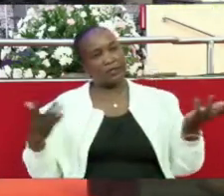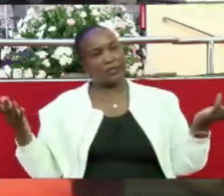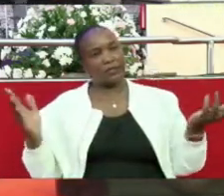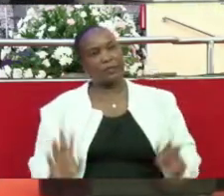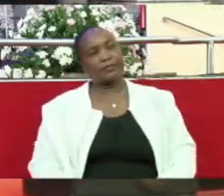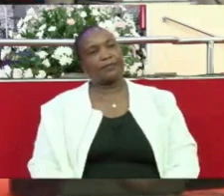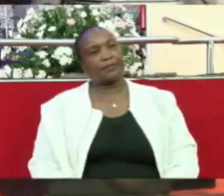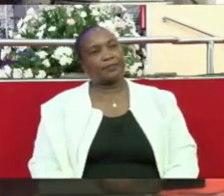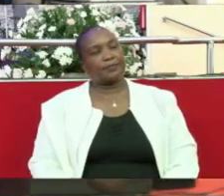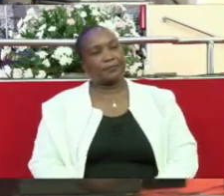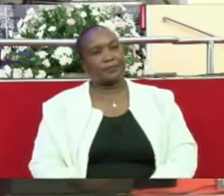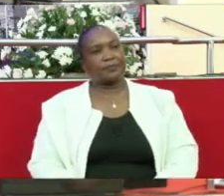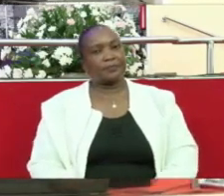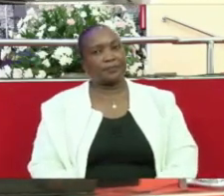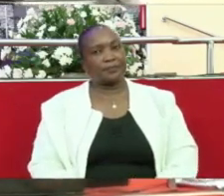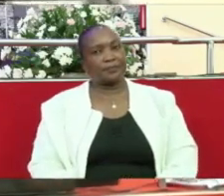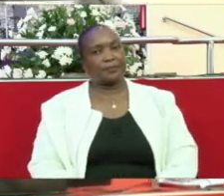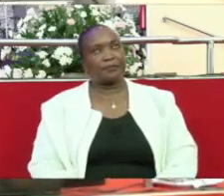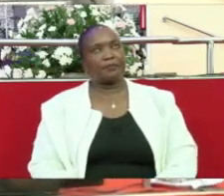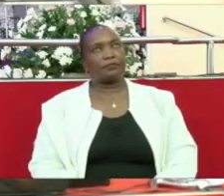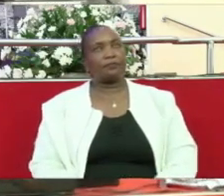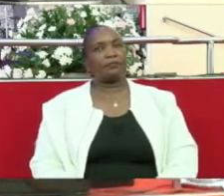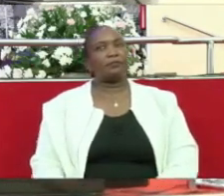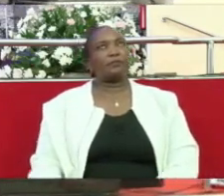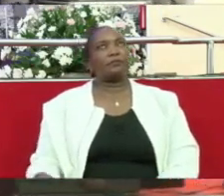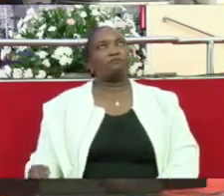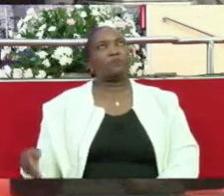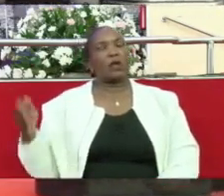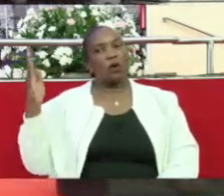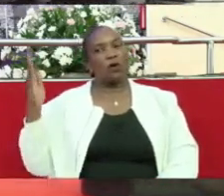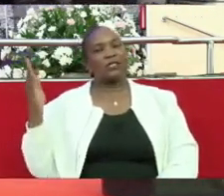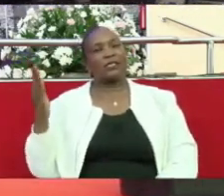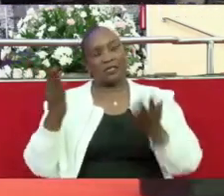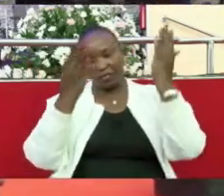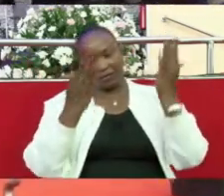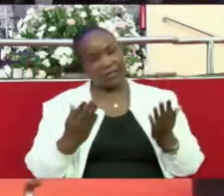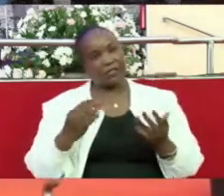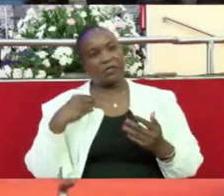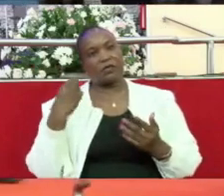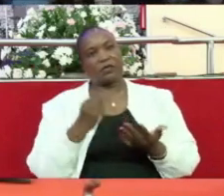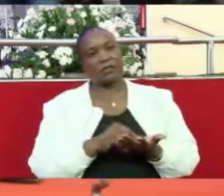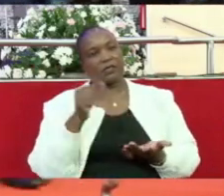and gives you grace that when you walk in sin or through sin,